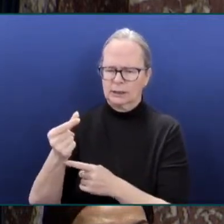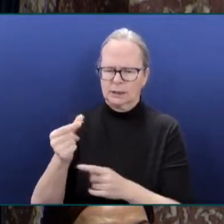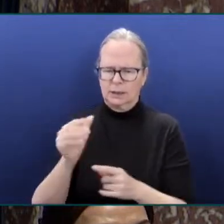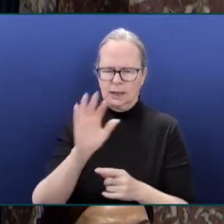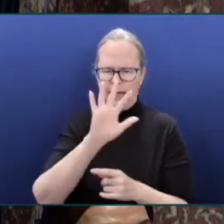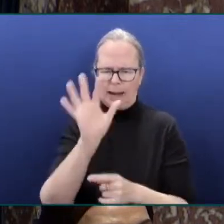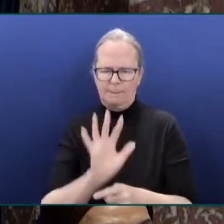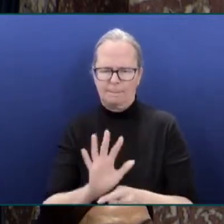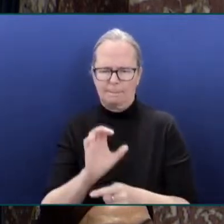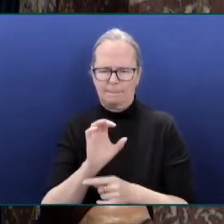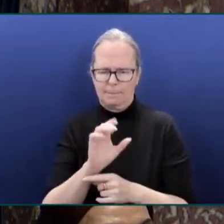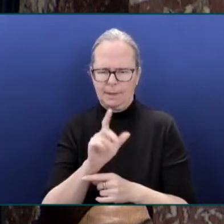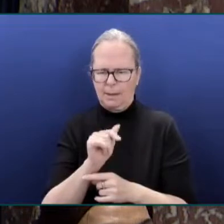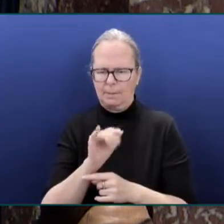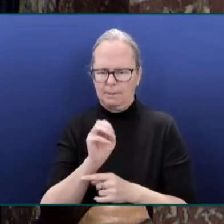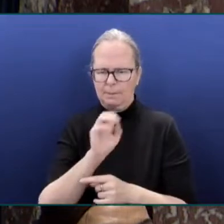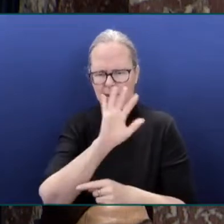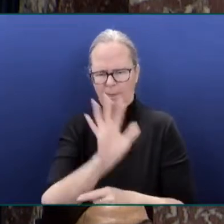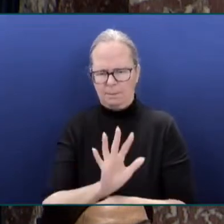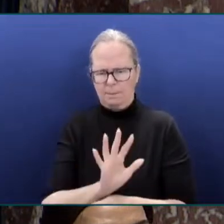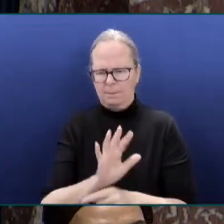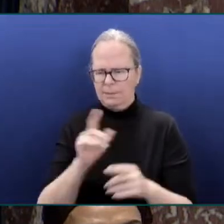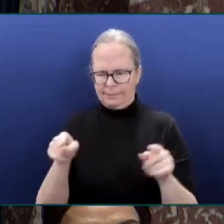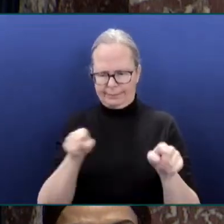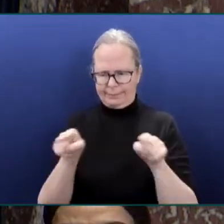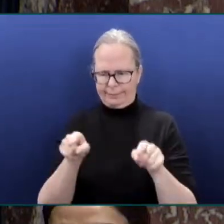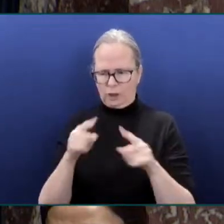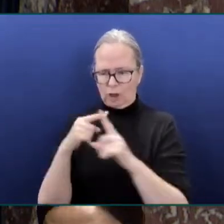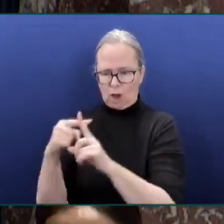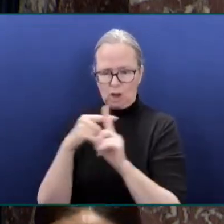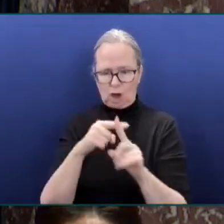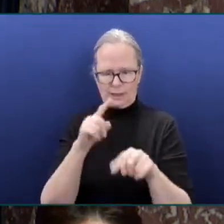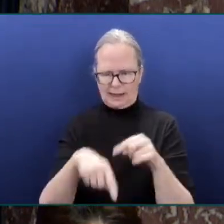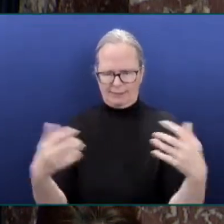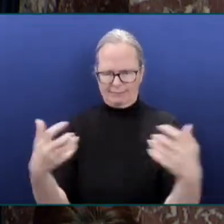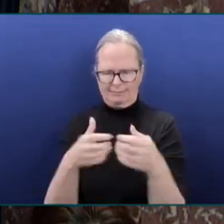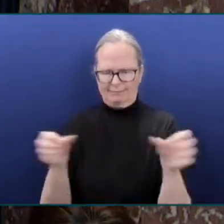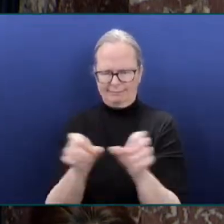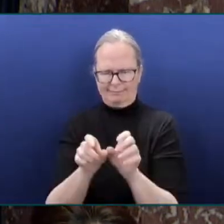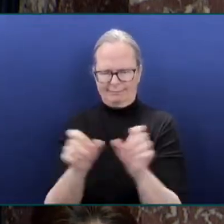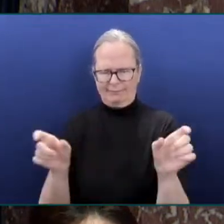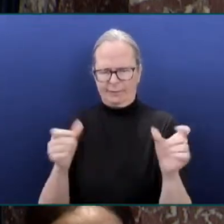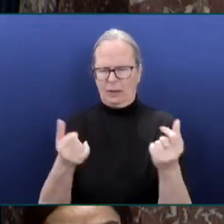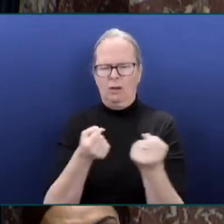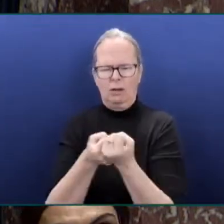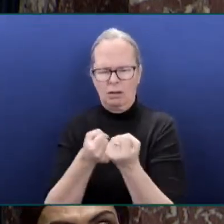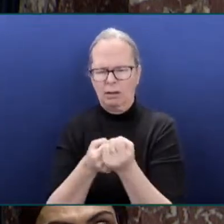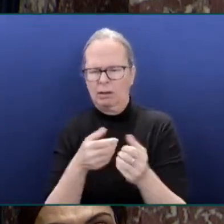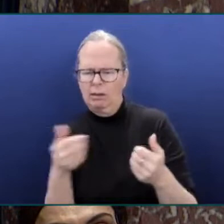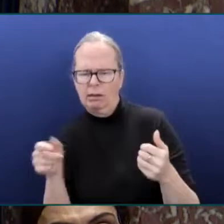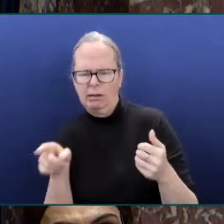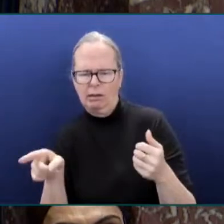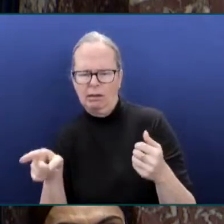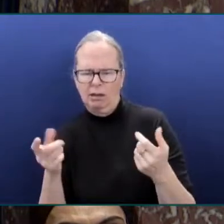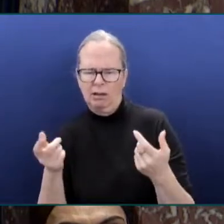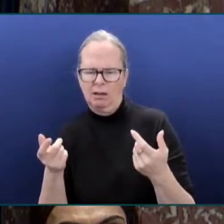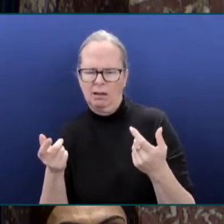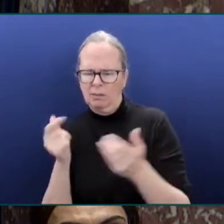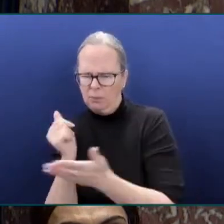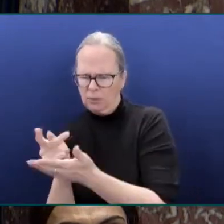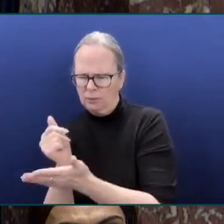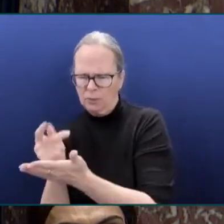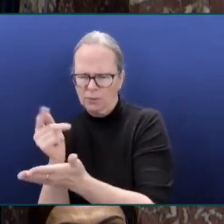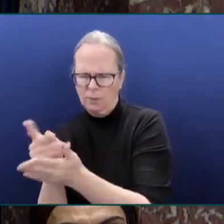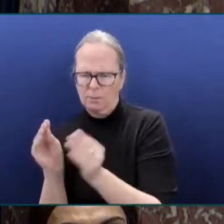thing, and then they've showed British Columbians that they are another. On one hand, approving more LNG and more fracking, and on the other